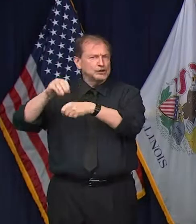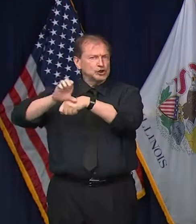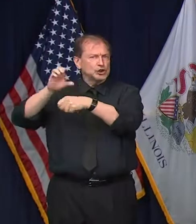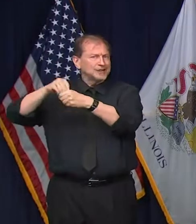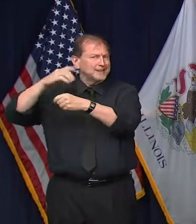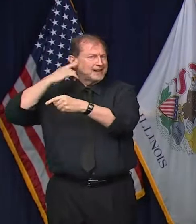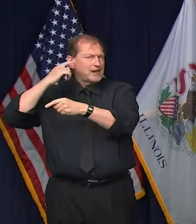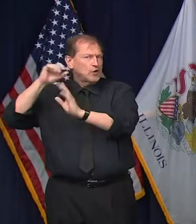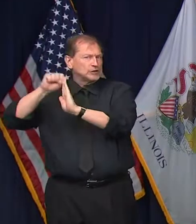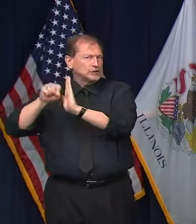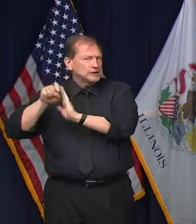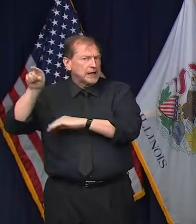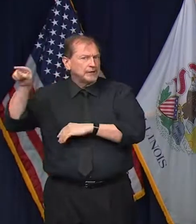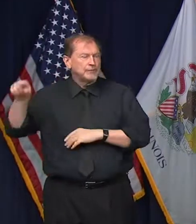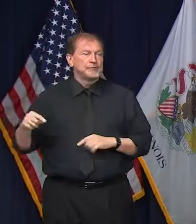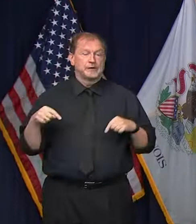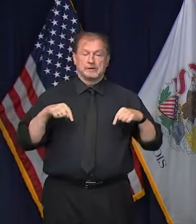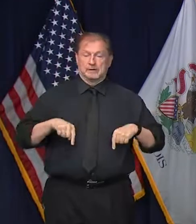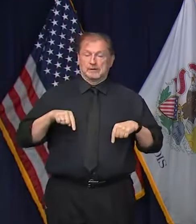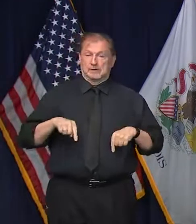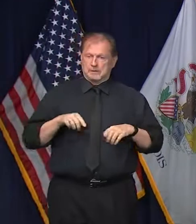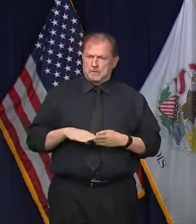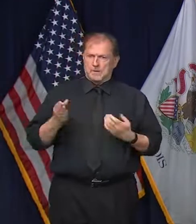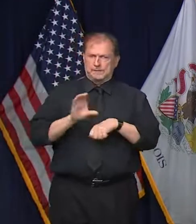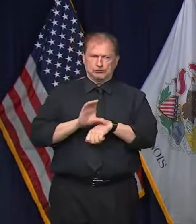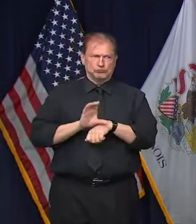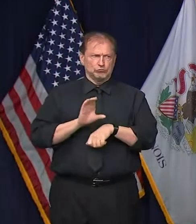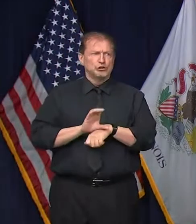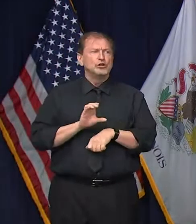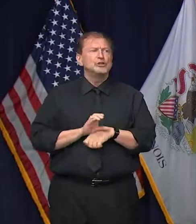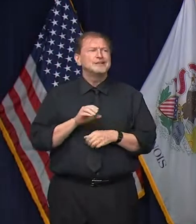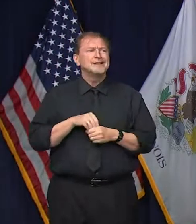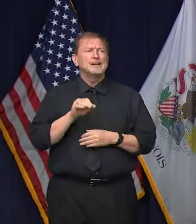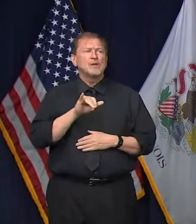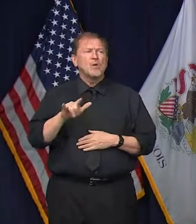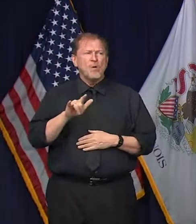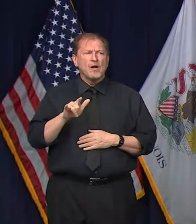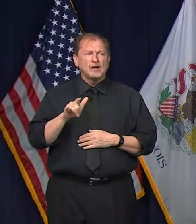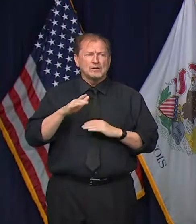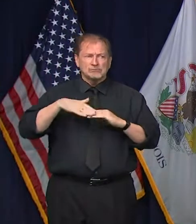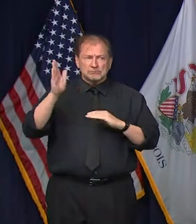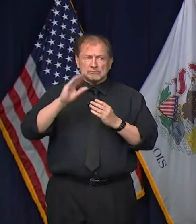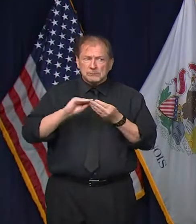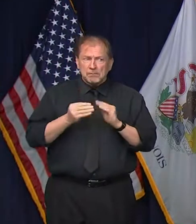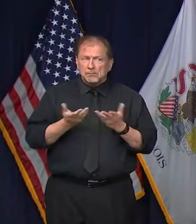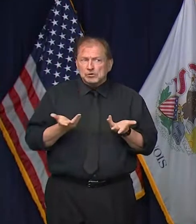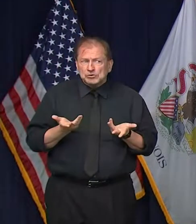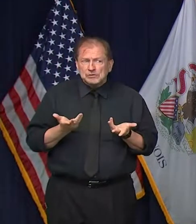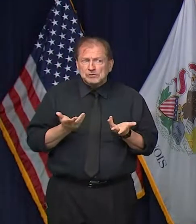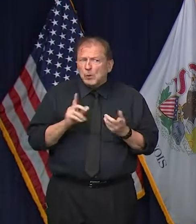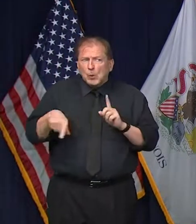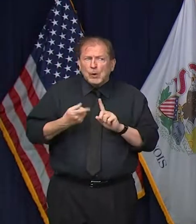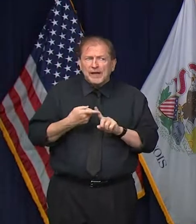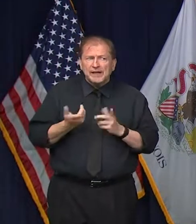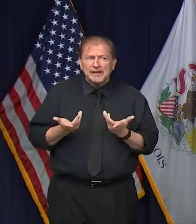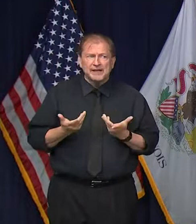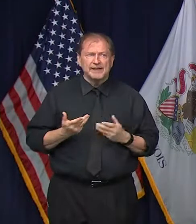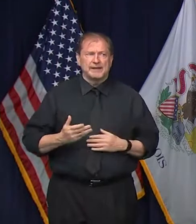Yeah. In which phase do you plan to allow houses of worship to be able to do the same? And to that point,